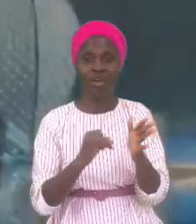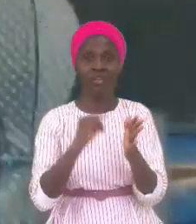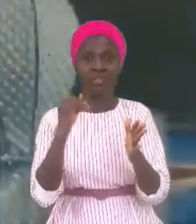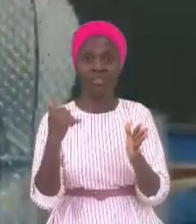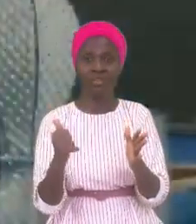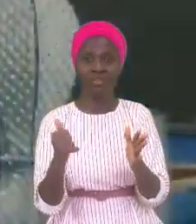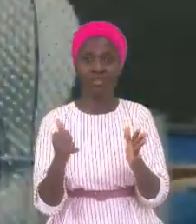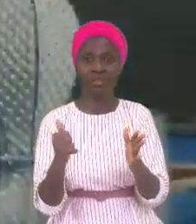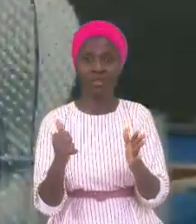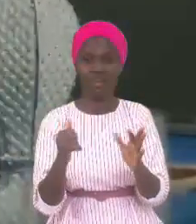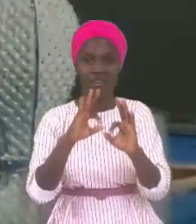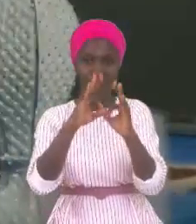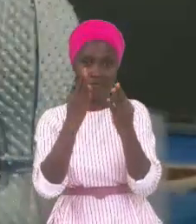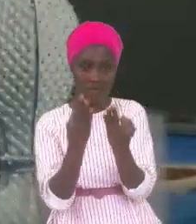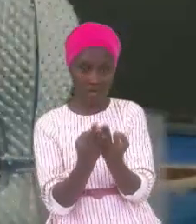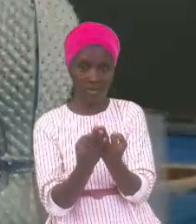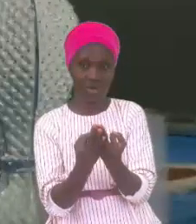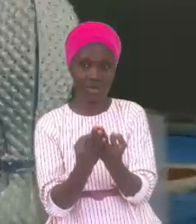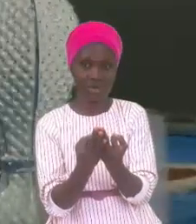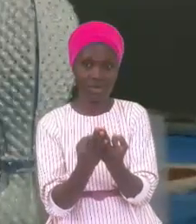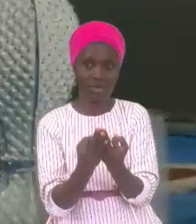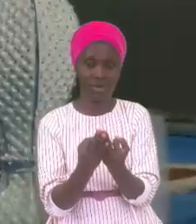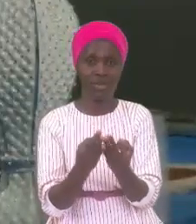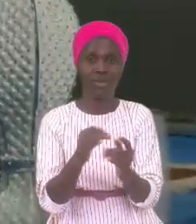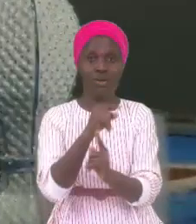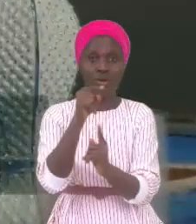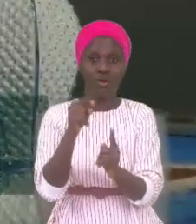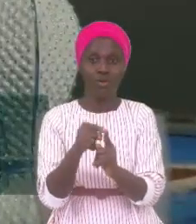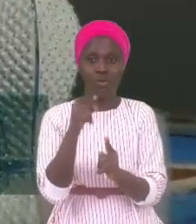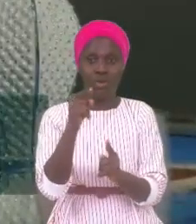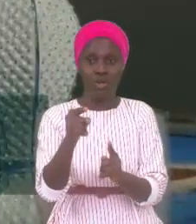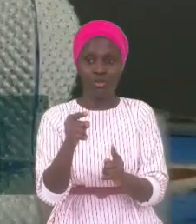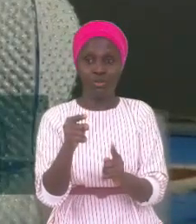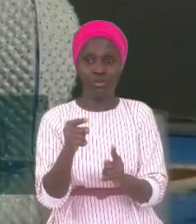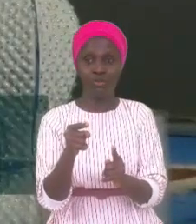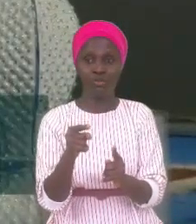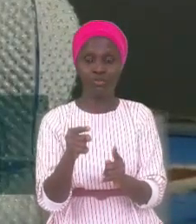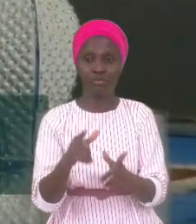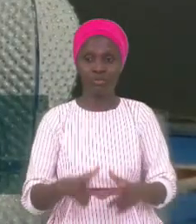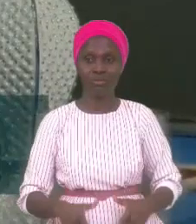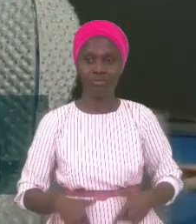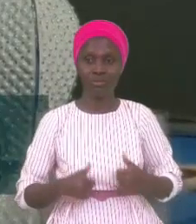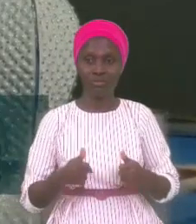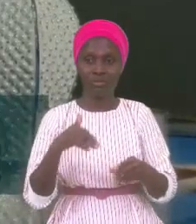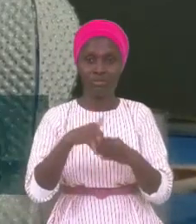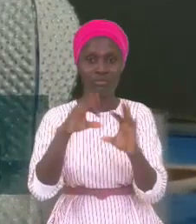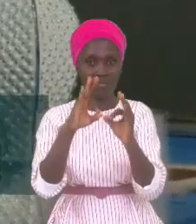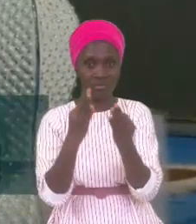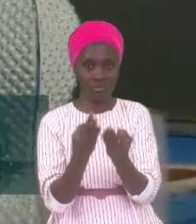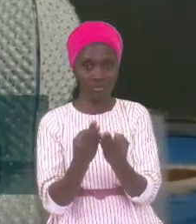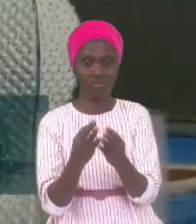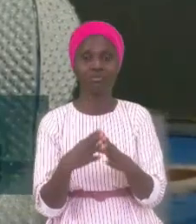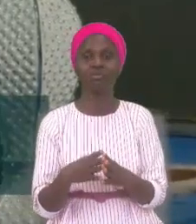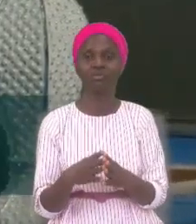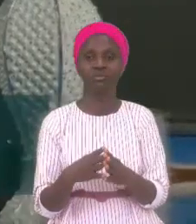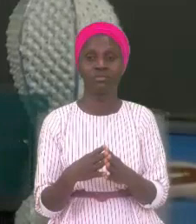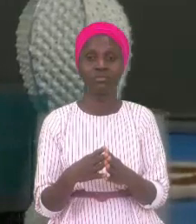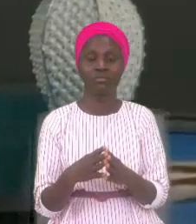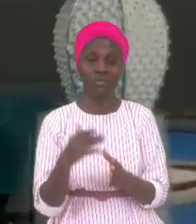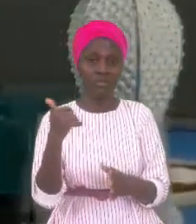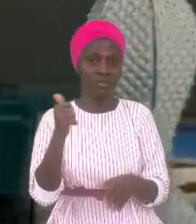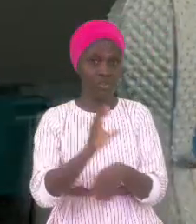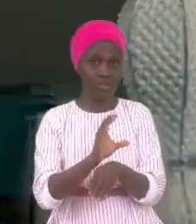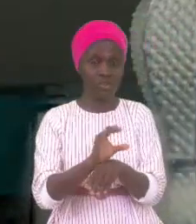a household. And when you think of a household, you're thinking of a family. Actually, the church is